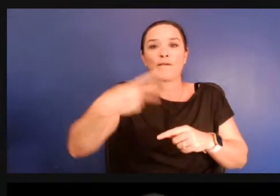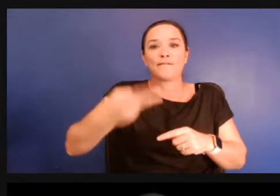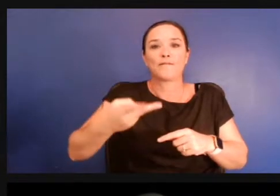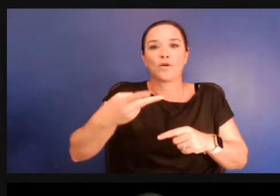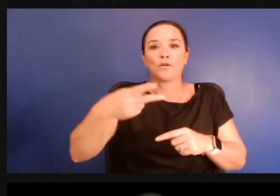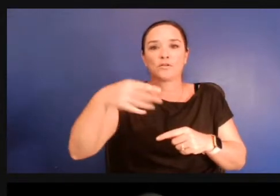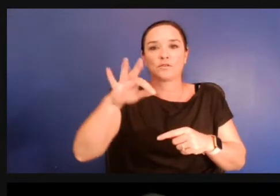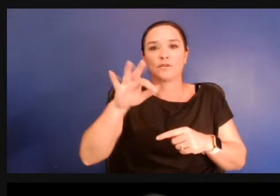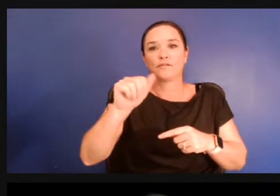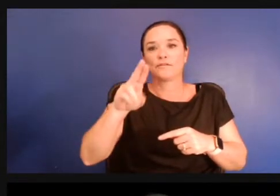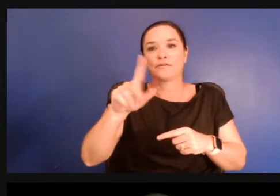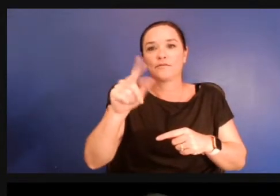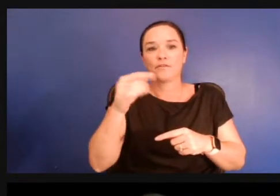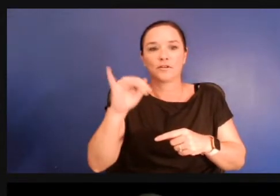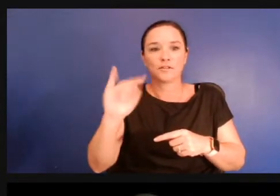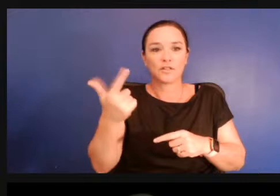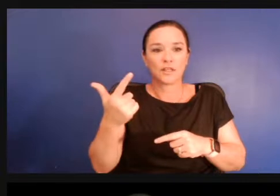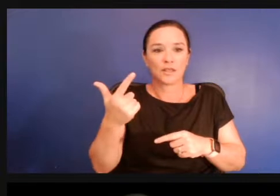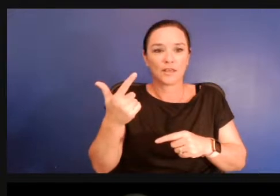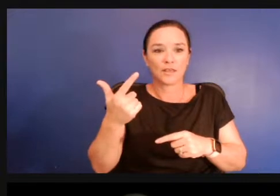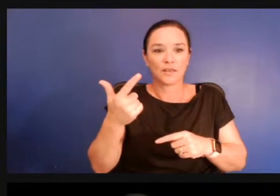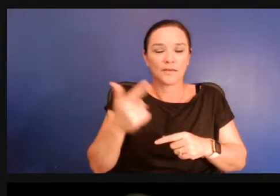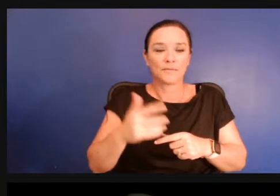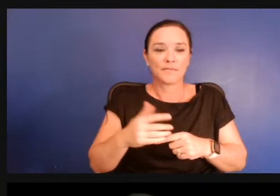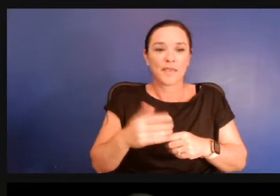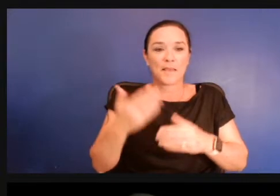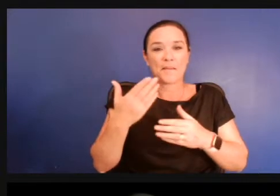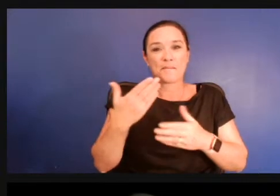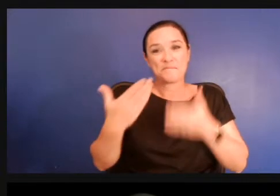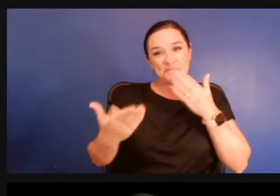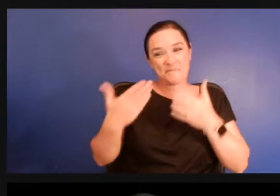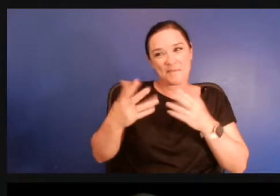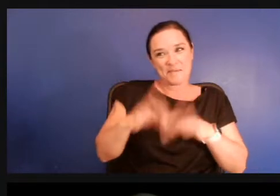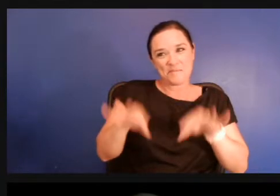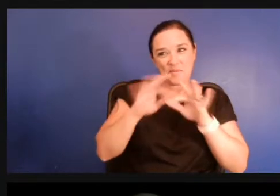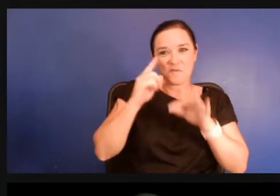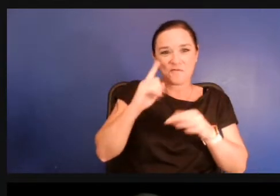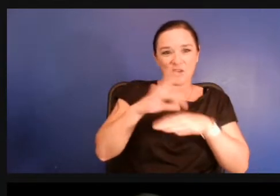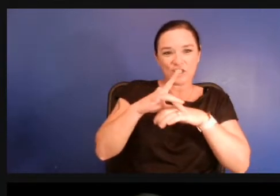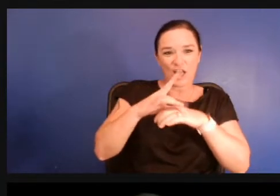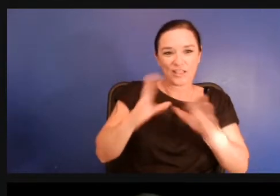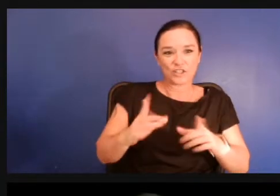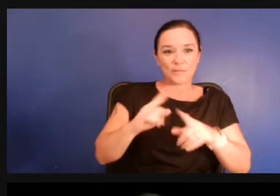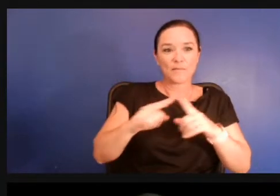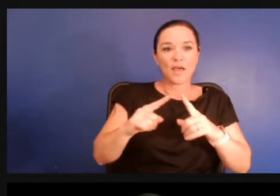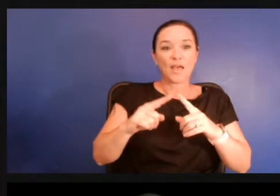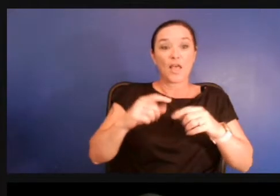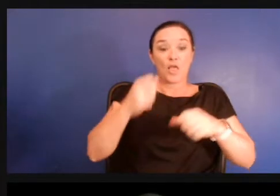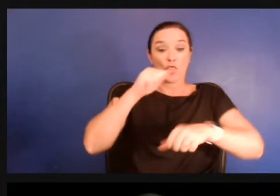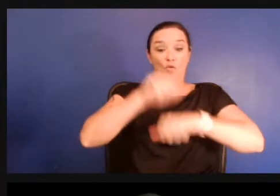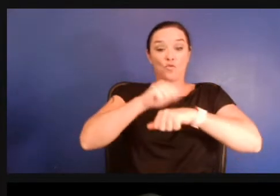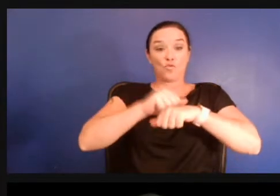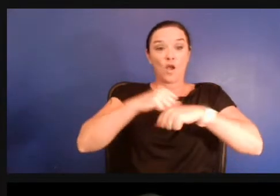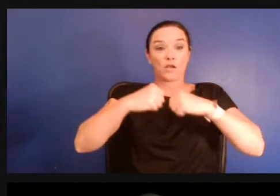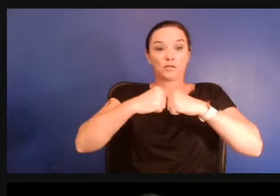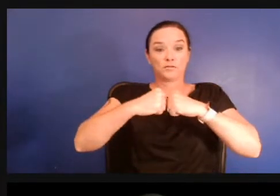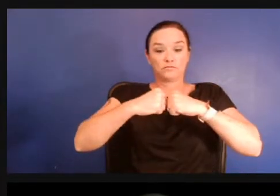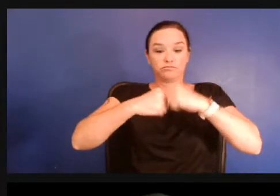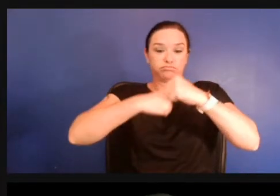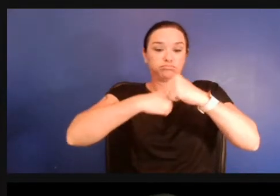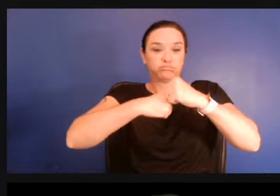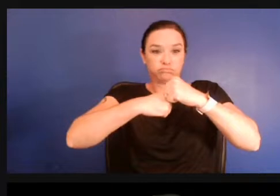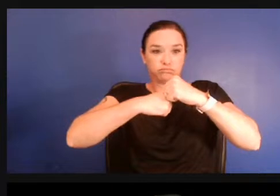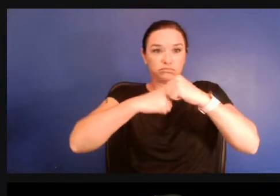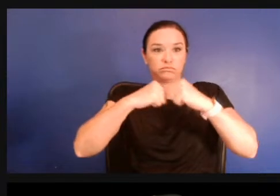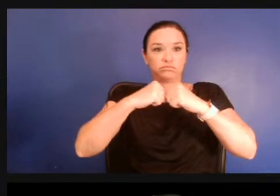means something to you if you're a structural geologist, perhaps. But otherwise, it's the rocks getting pushed together and breaking at a high angle and one sliding up